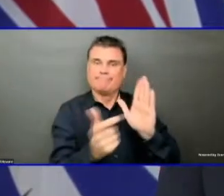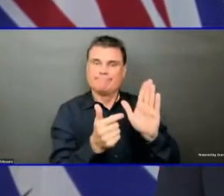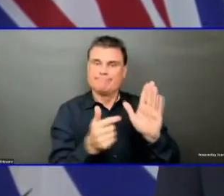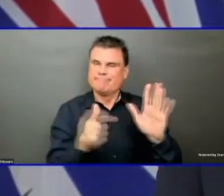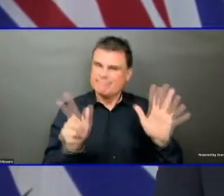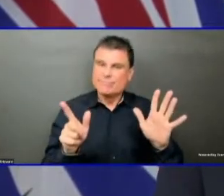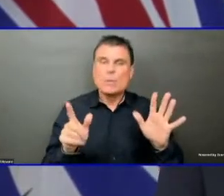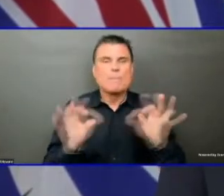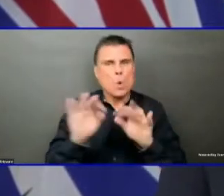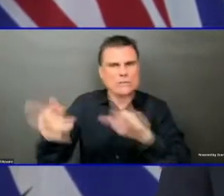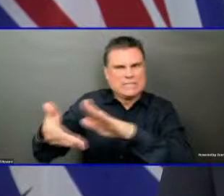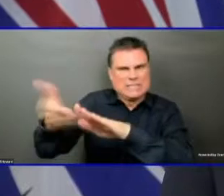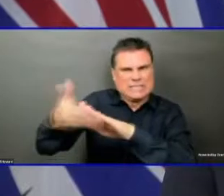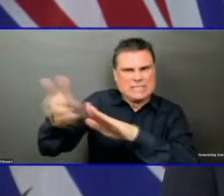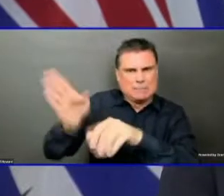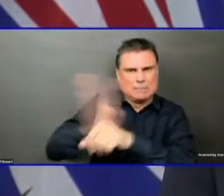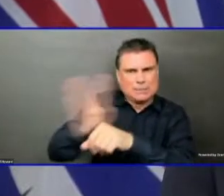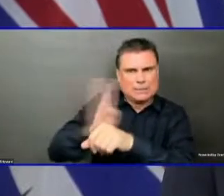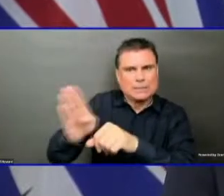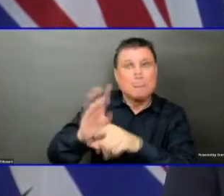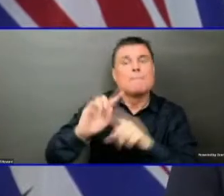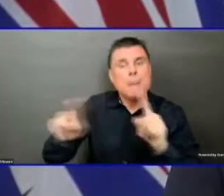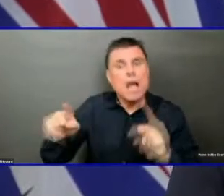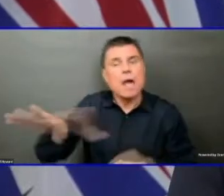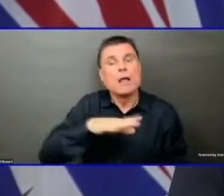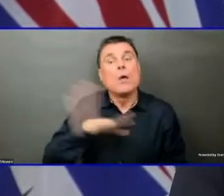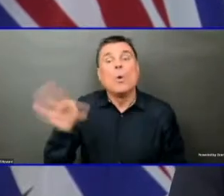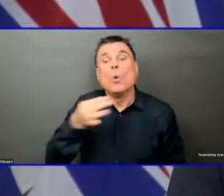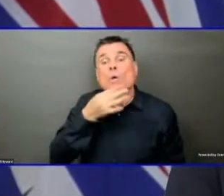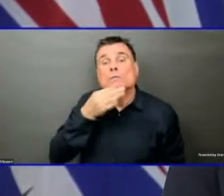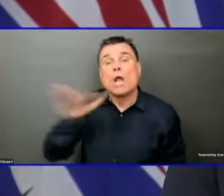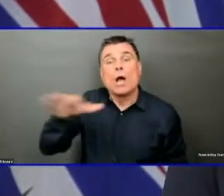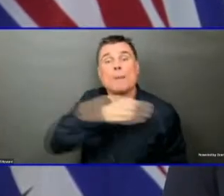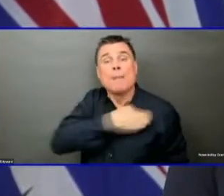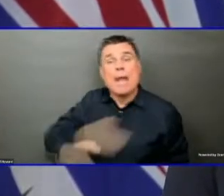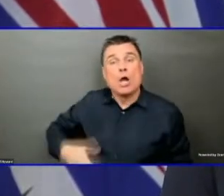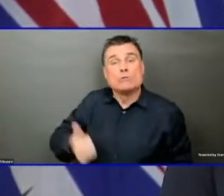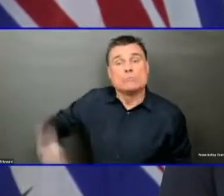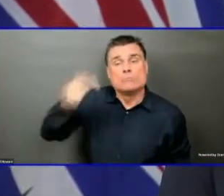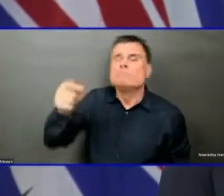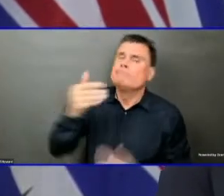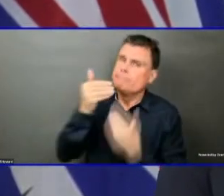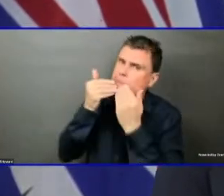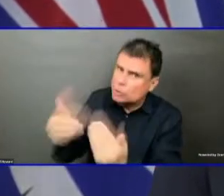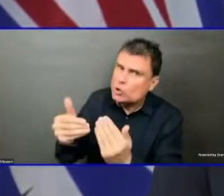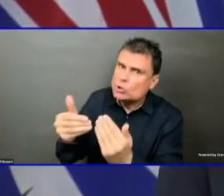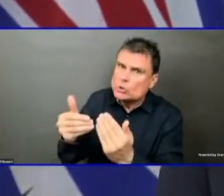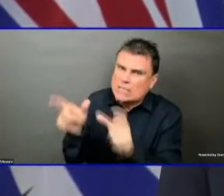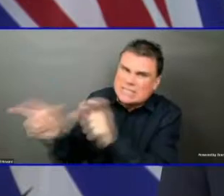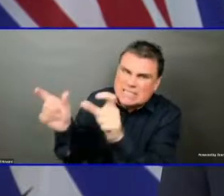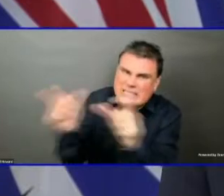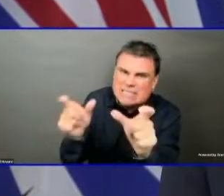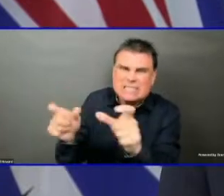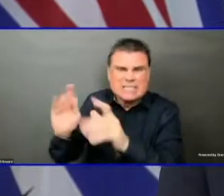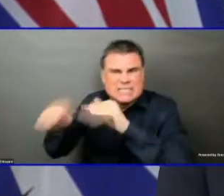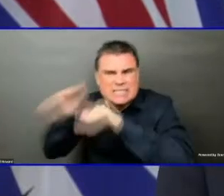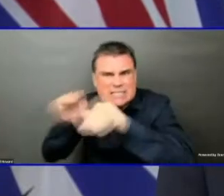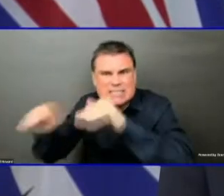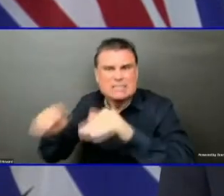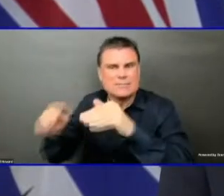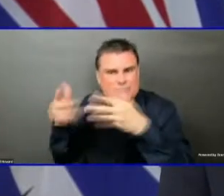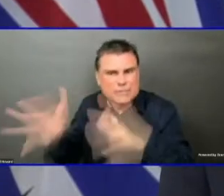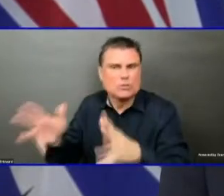Crompton and of people who are working on this file within government, and my colleagues, Ministers Osborne and Mark. And